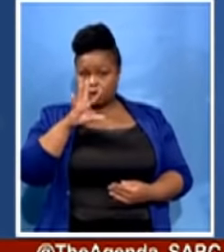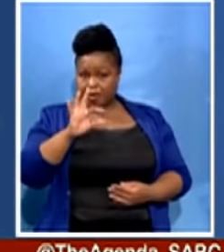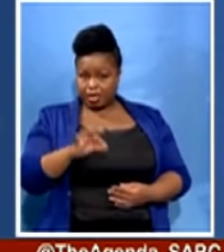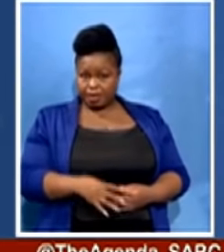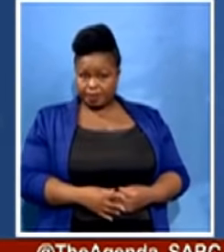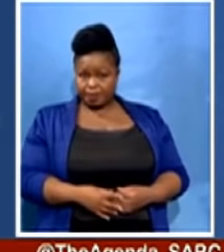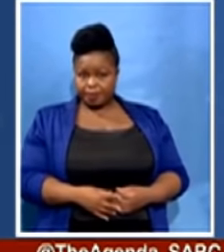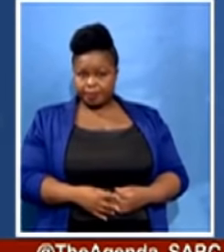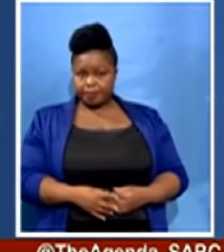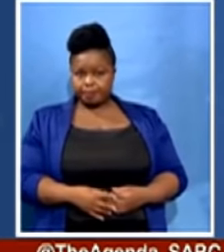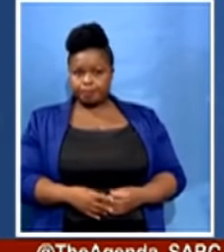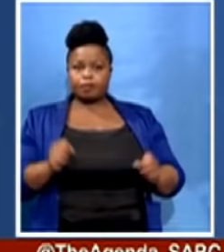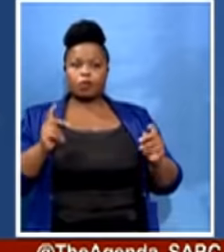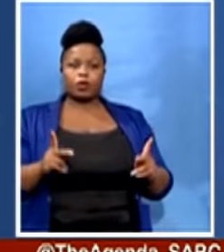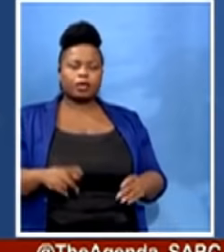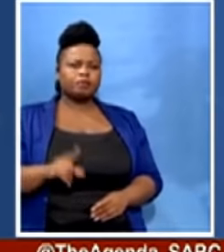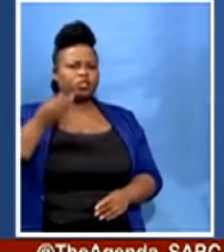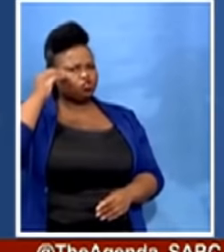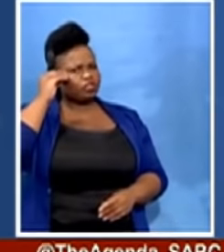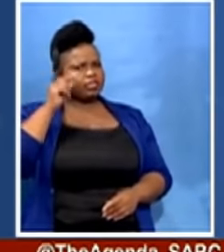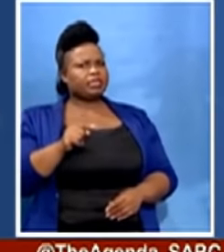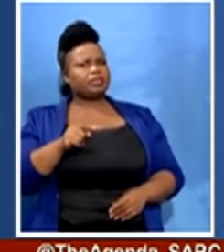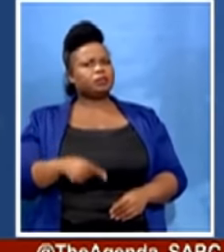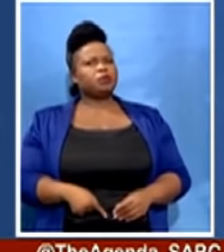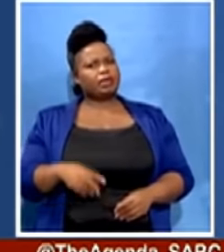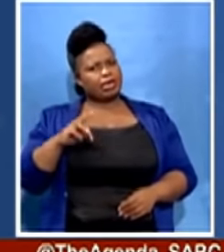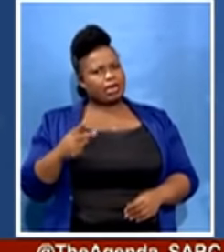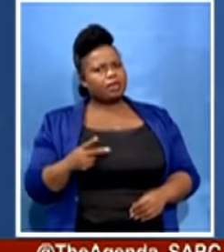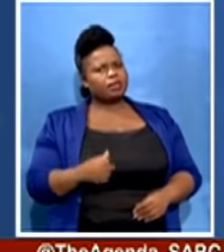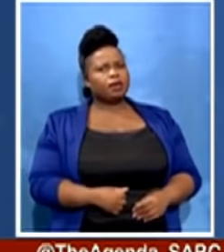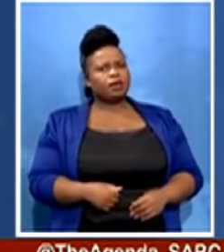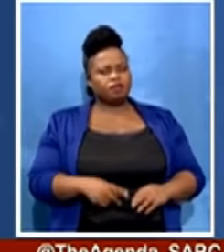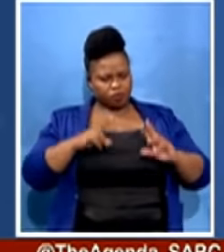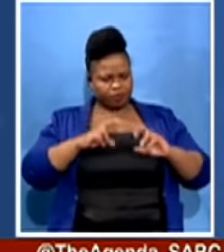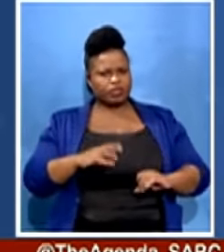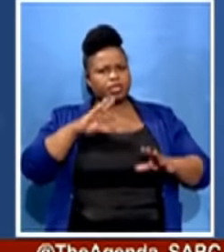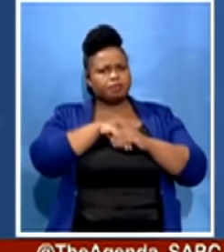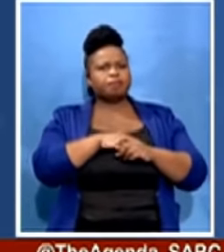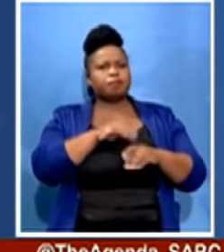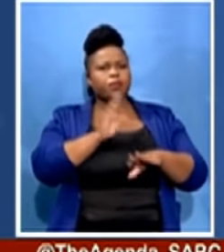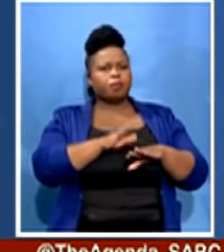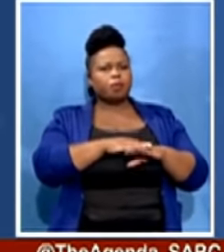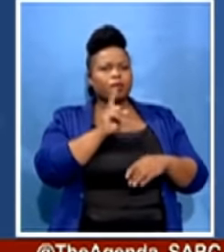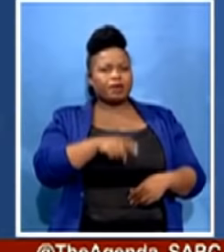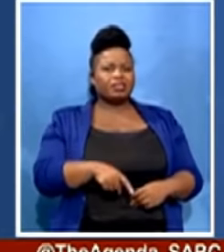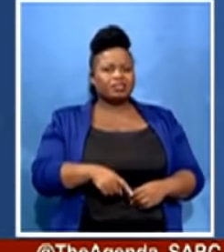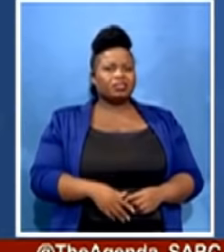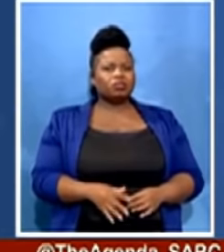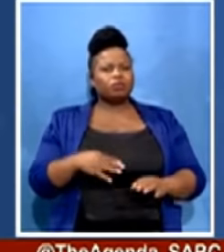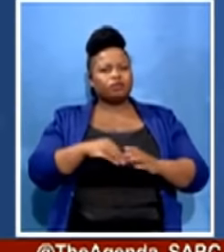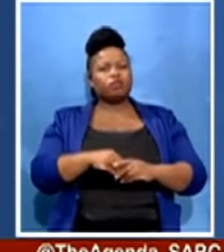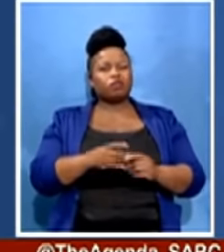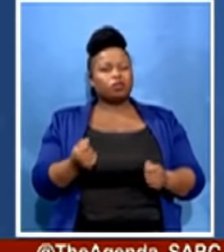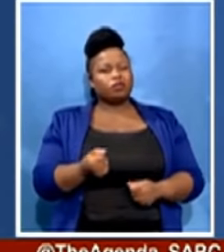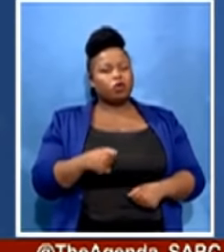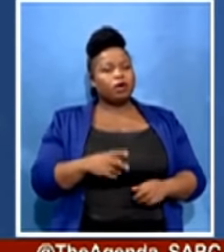interesting, and that's another element, I guess, to the investigation. It will form part of an integral part of the investigation, no doubt.